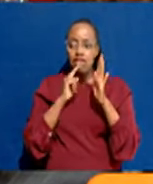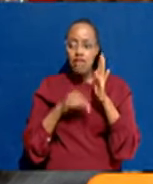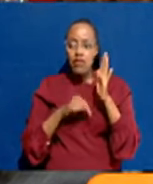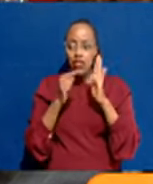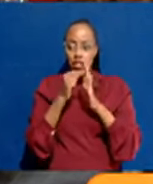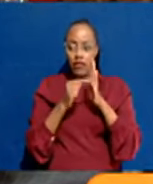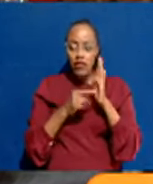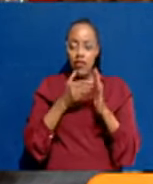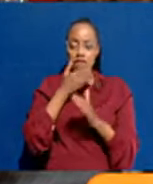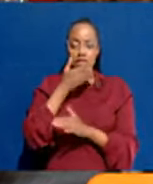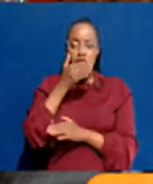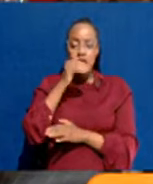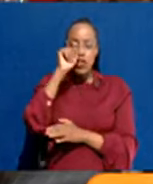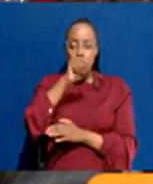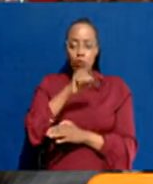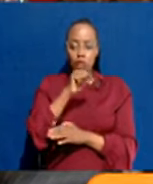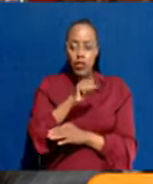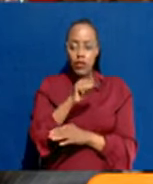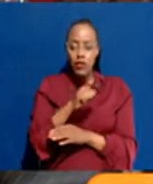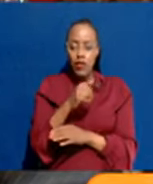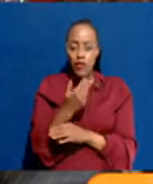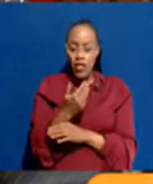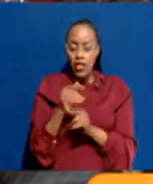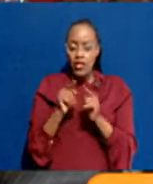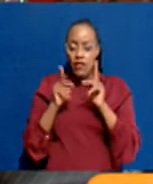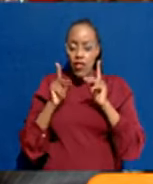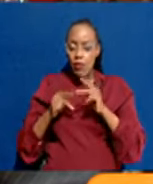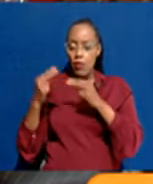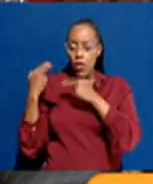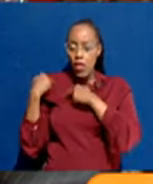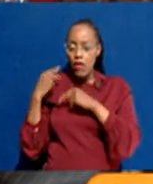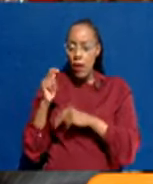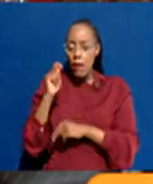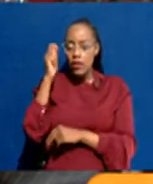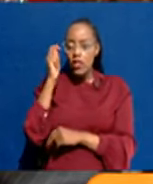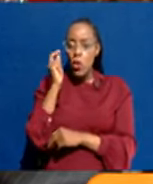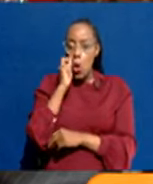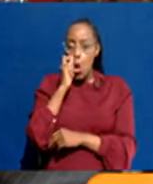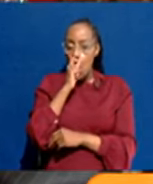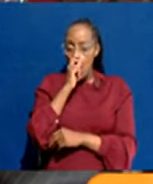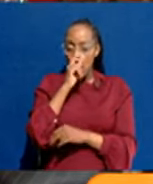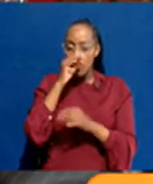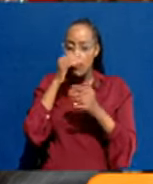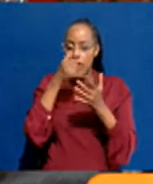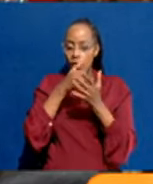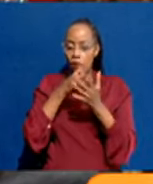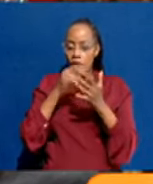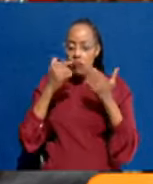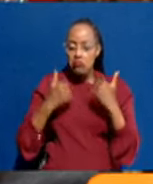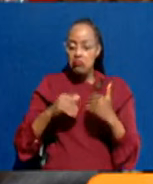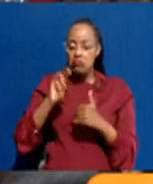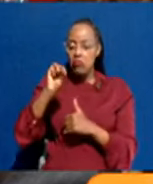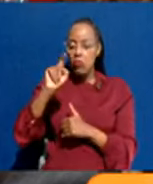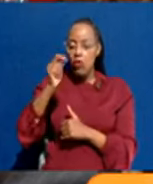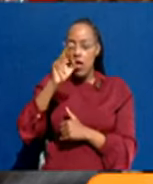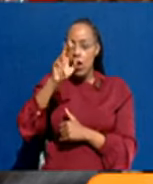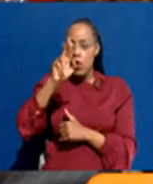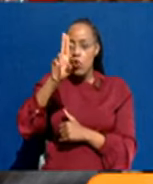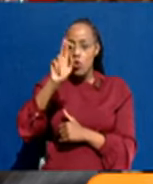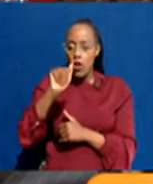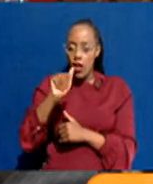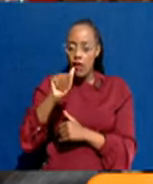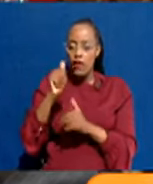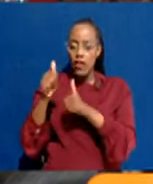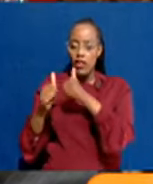you can respond, that the handlers of the new president, Mwai Kibaki, that included Francis Muthaura, yes, refused